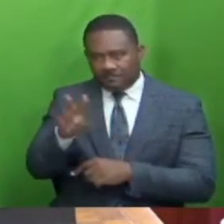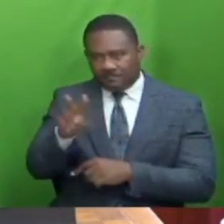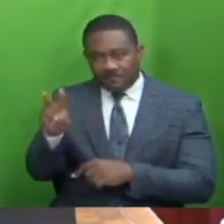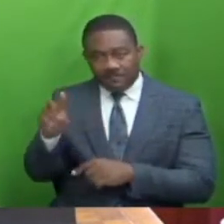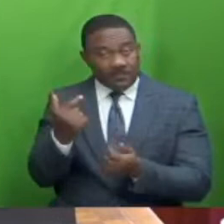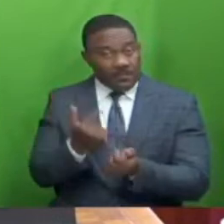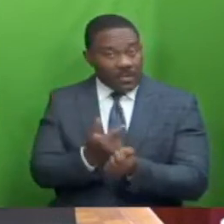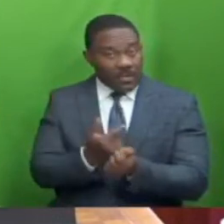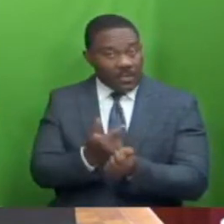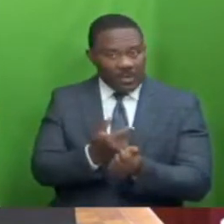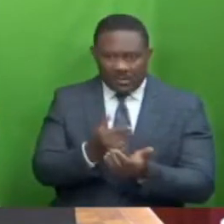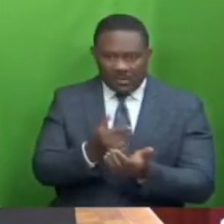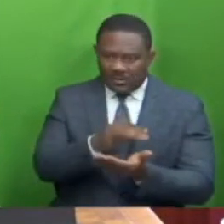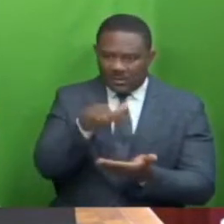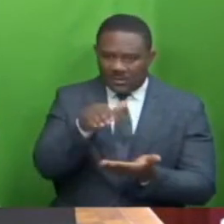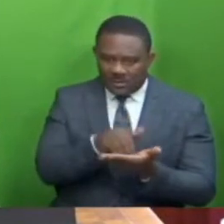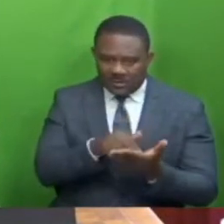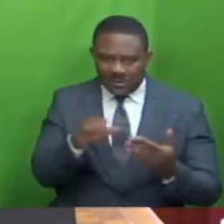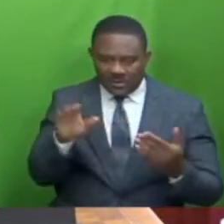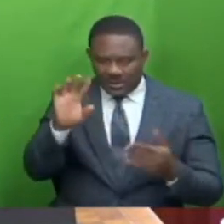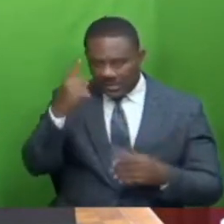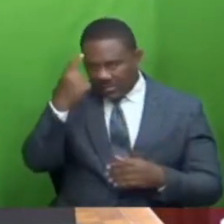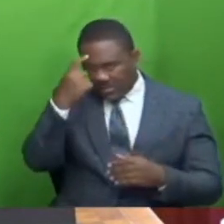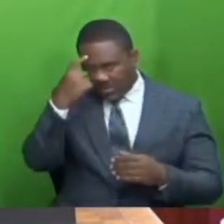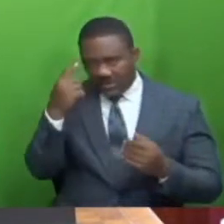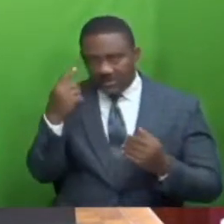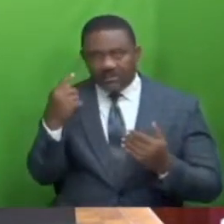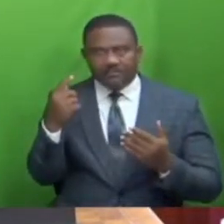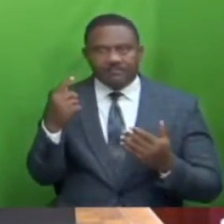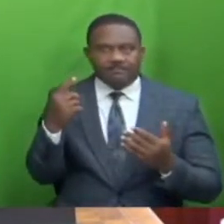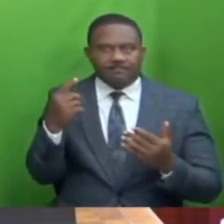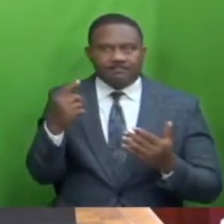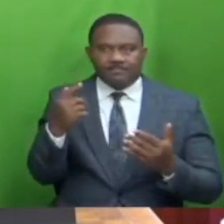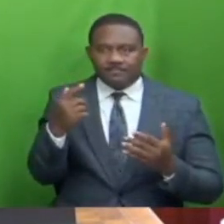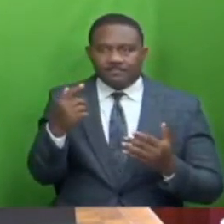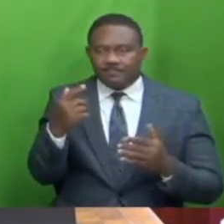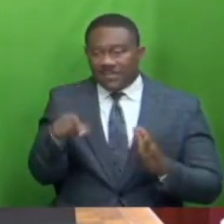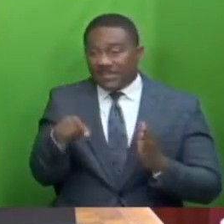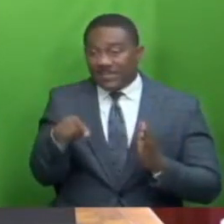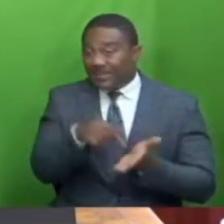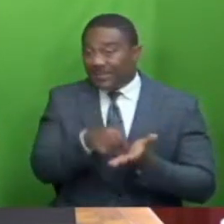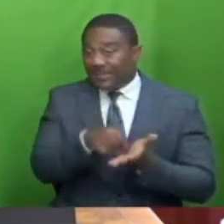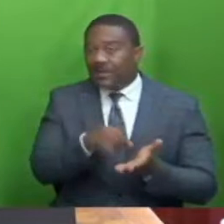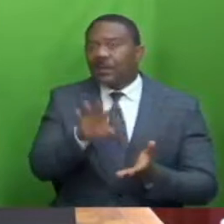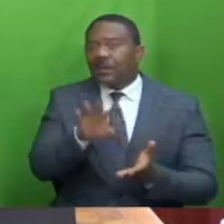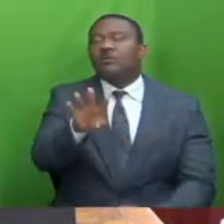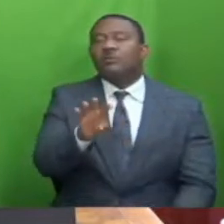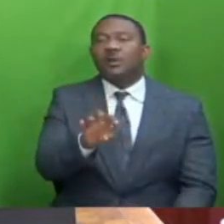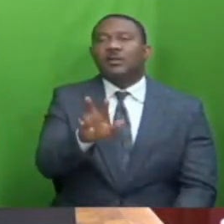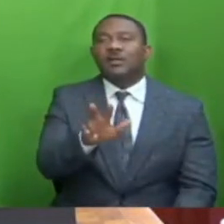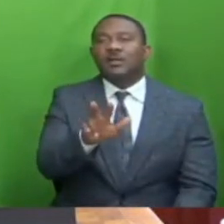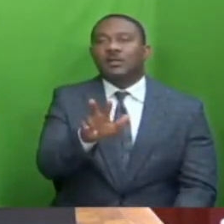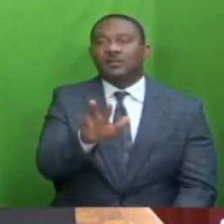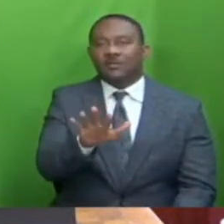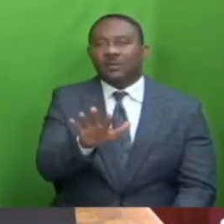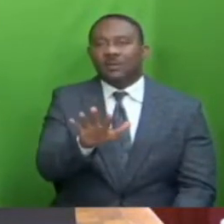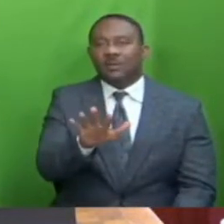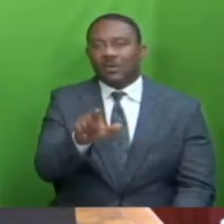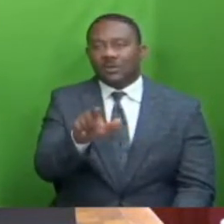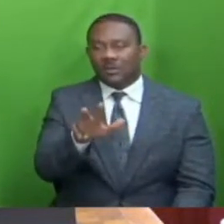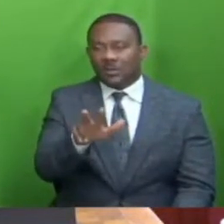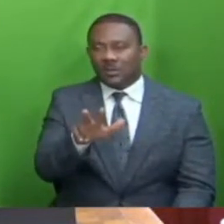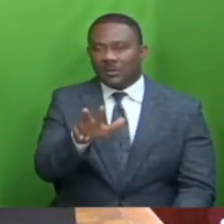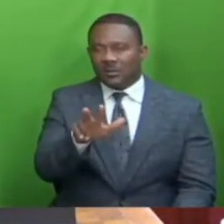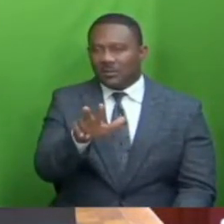government debt and guaranteed debt in nominal terms stood provisionally at $435.3 billion, up